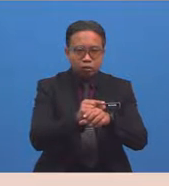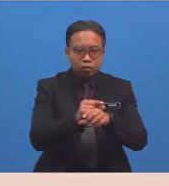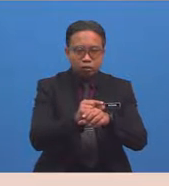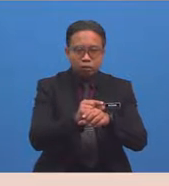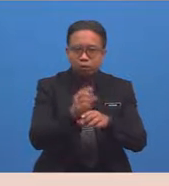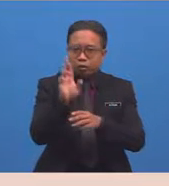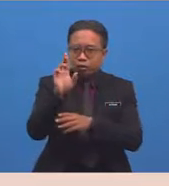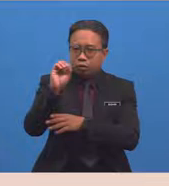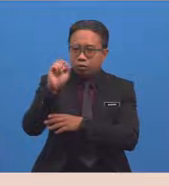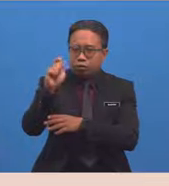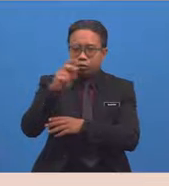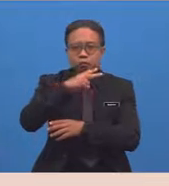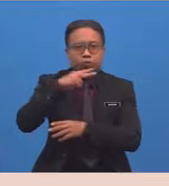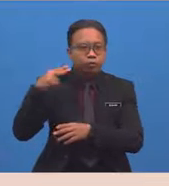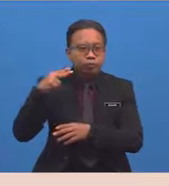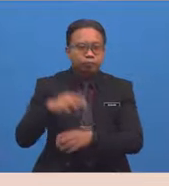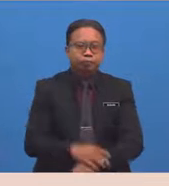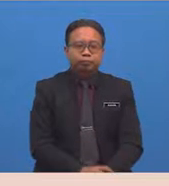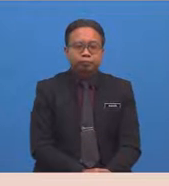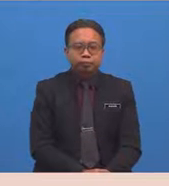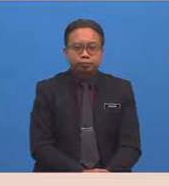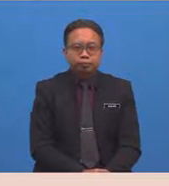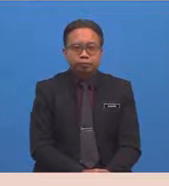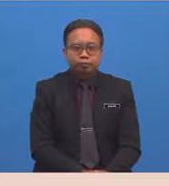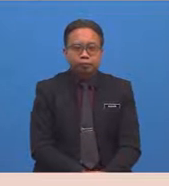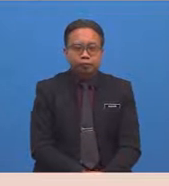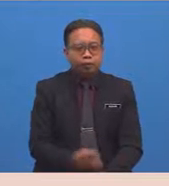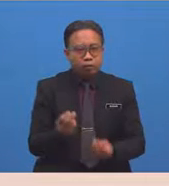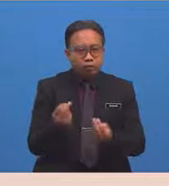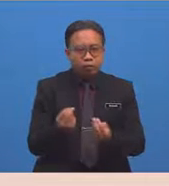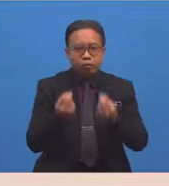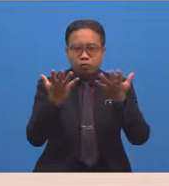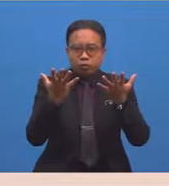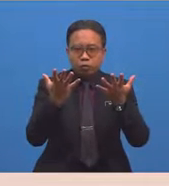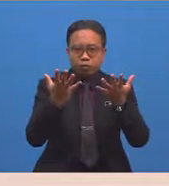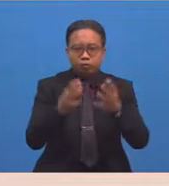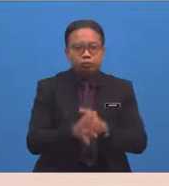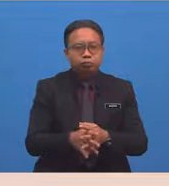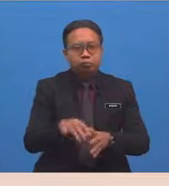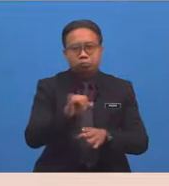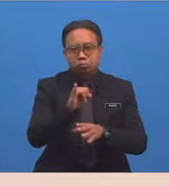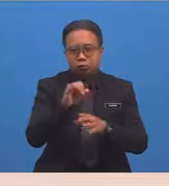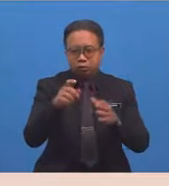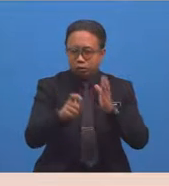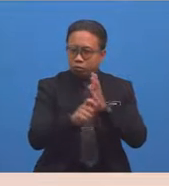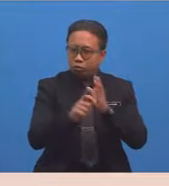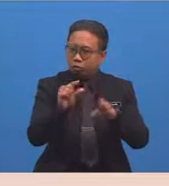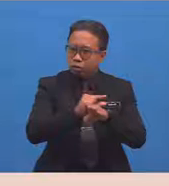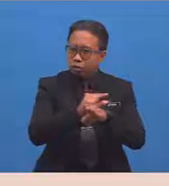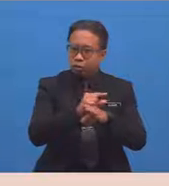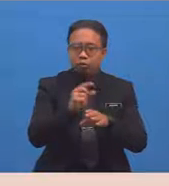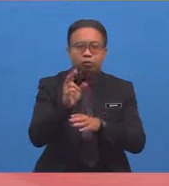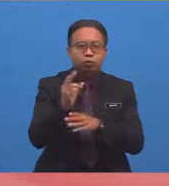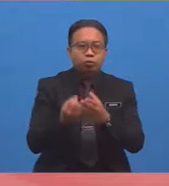one, or in simpler form, when the subject is plural. So even if you have 1,000 of them, it would still retain its root